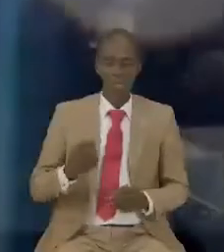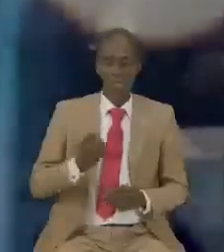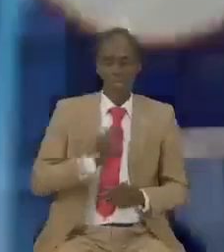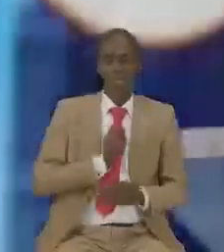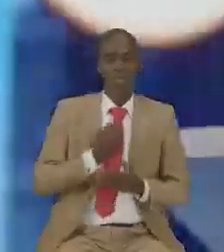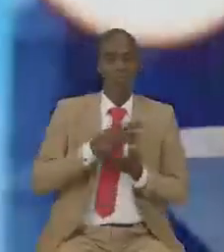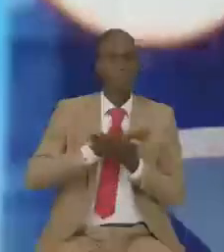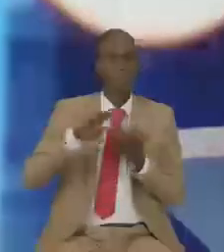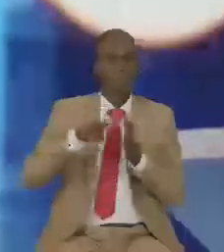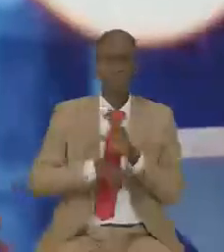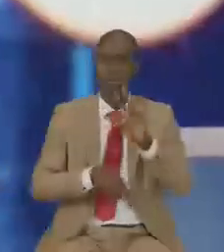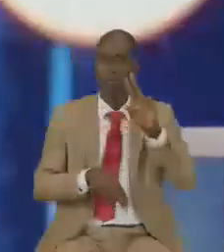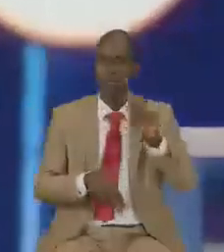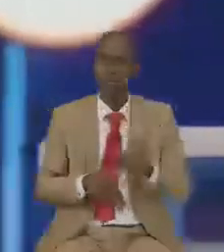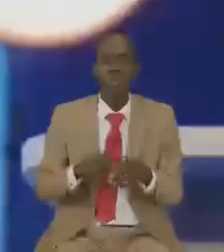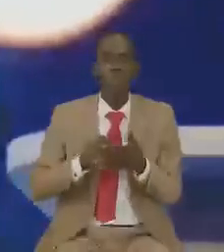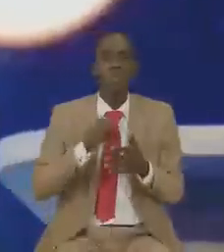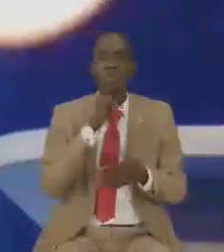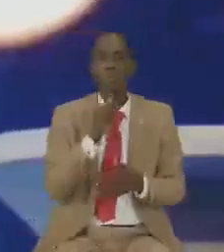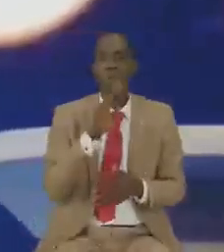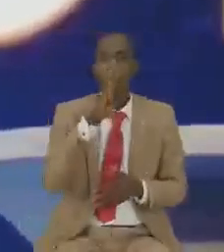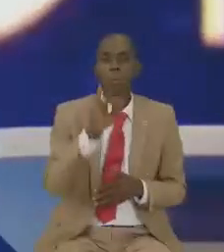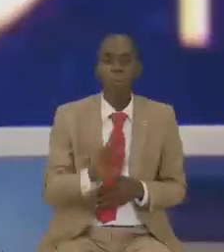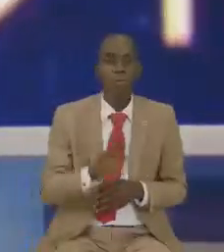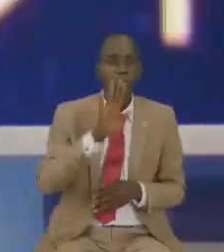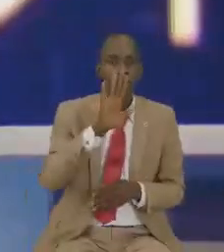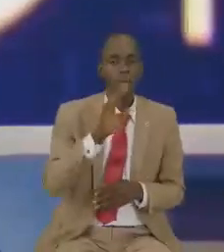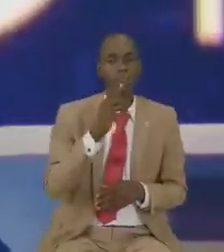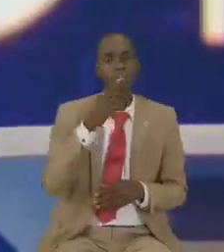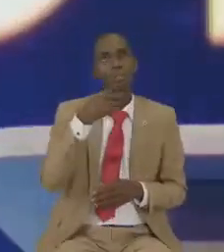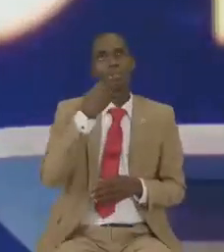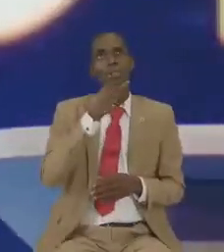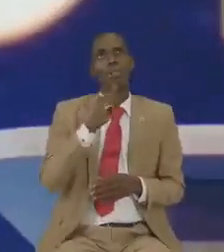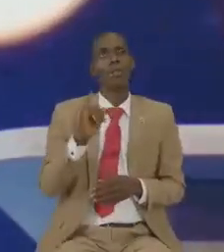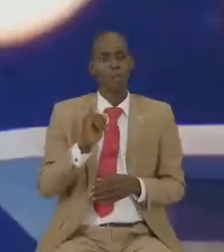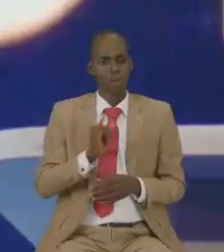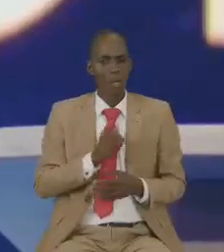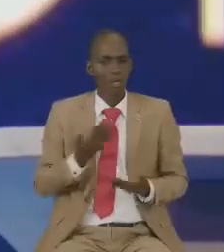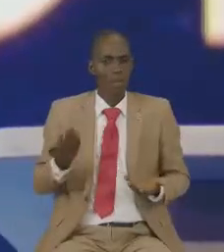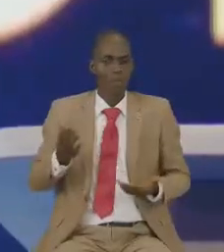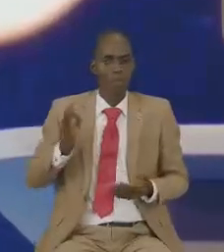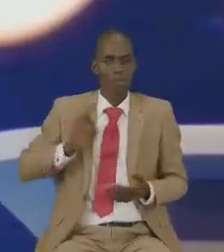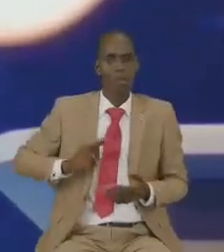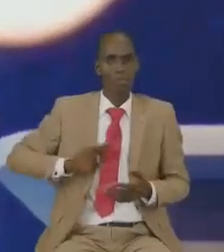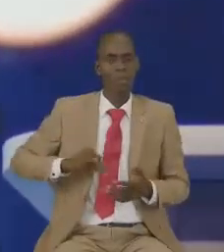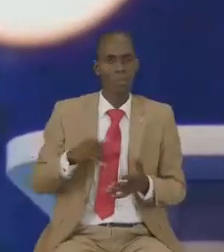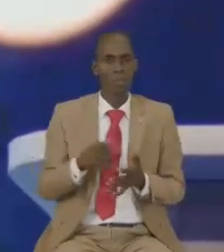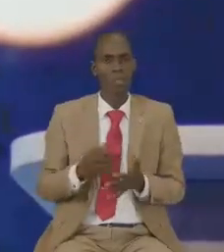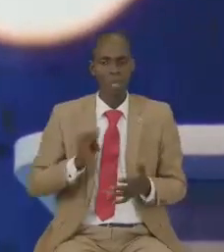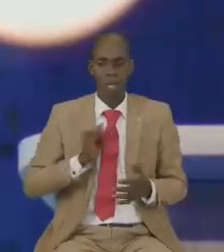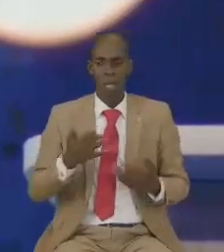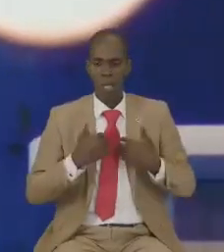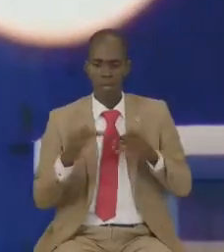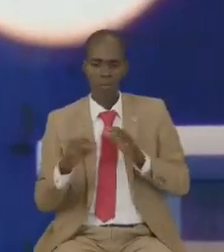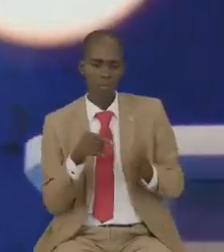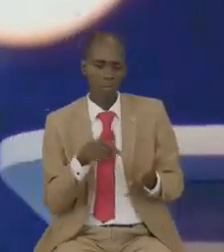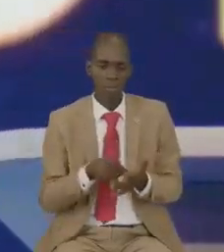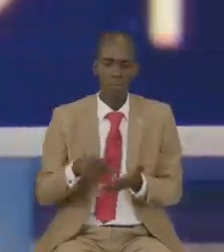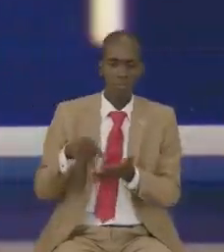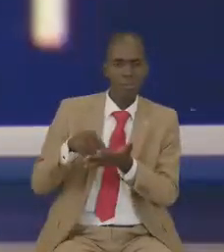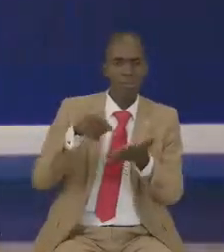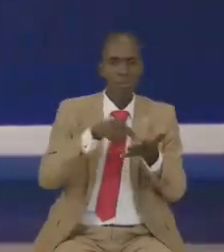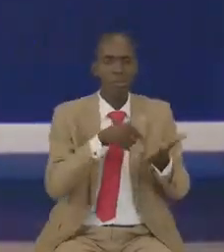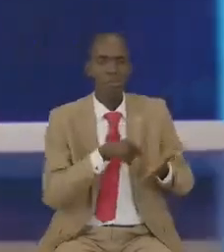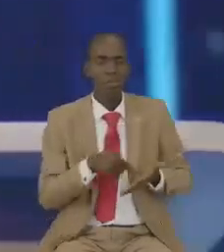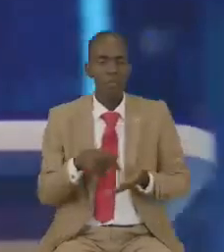self-righteousness, it is not by your sin, I married this, I've done this, I've done this, I've done that. Look